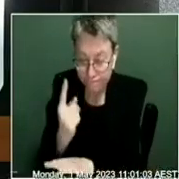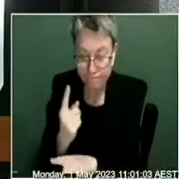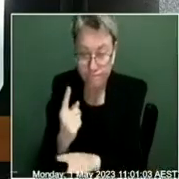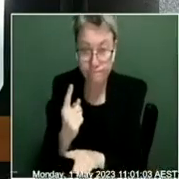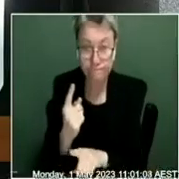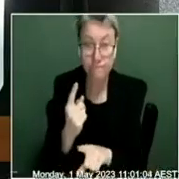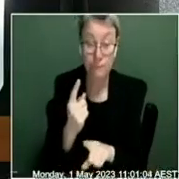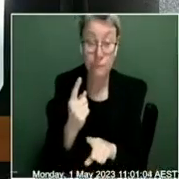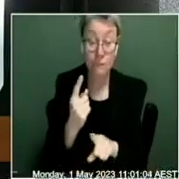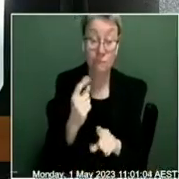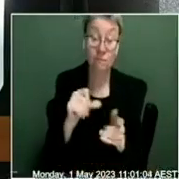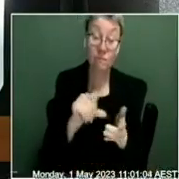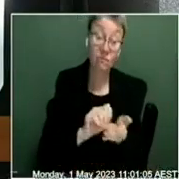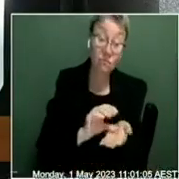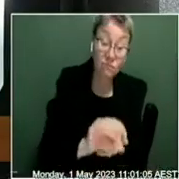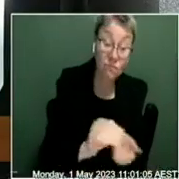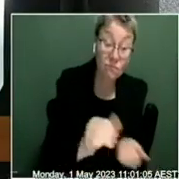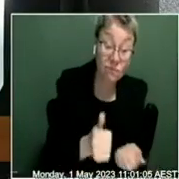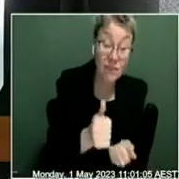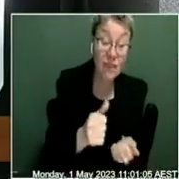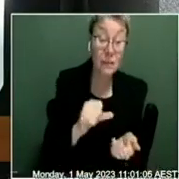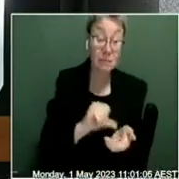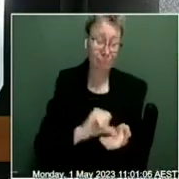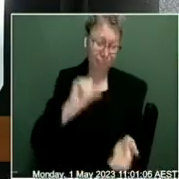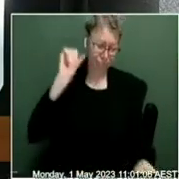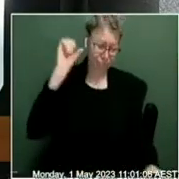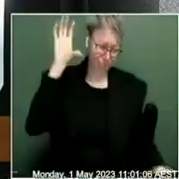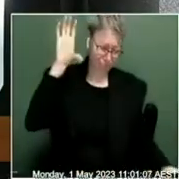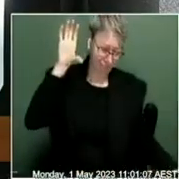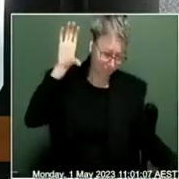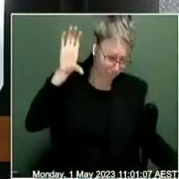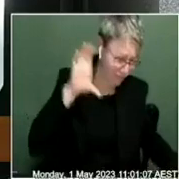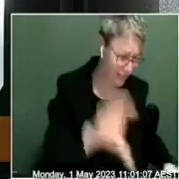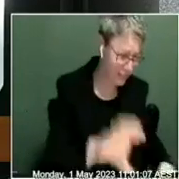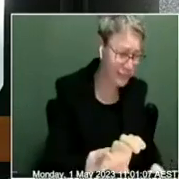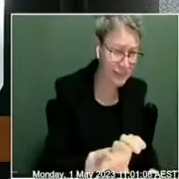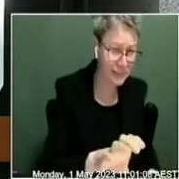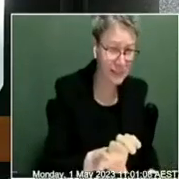small number of people and the small number of incidents. So it was deemed better to work on the